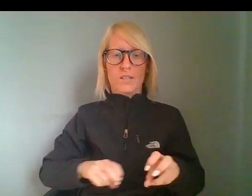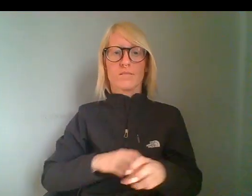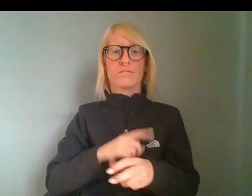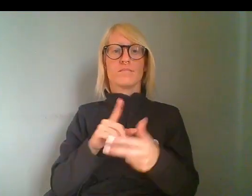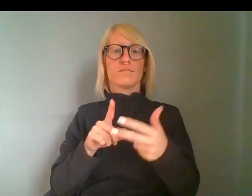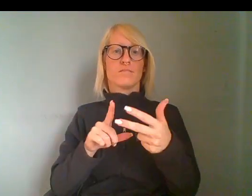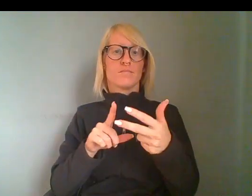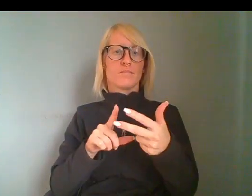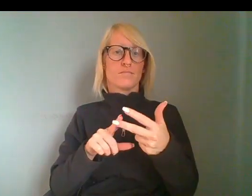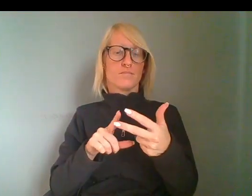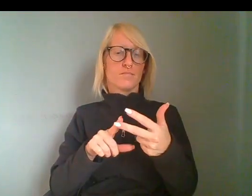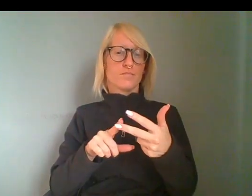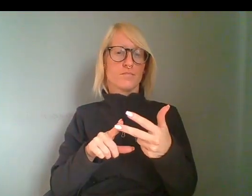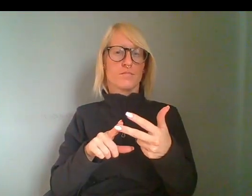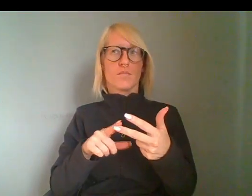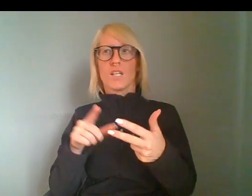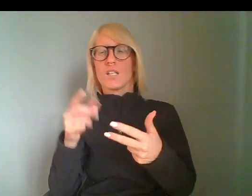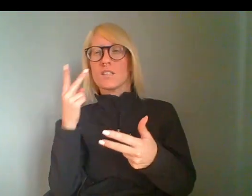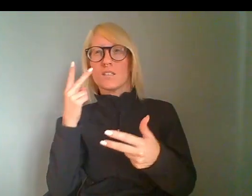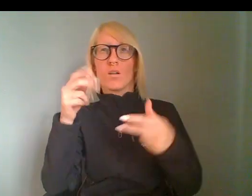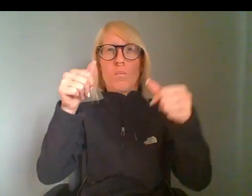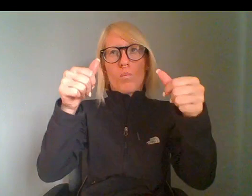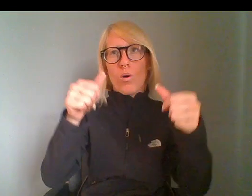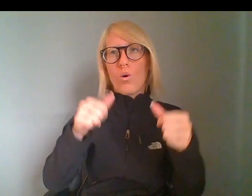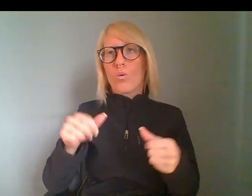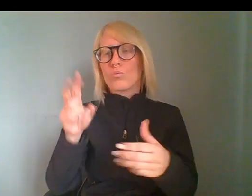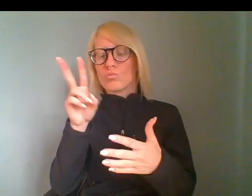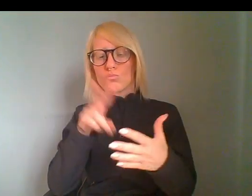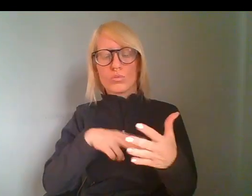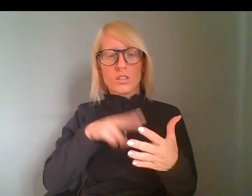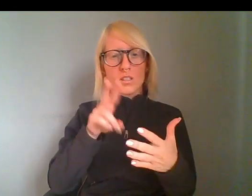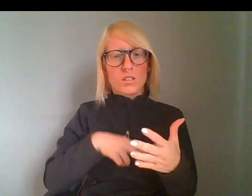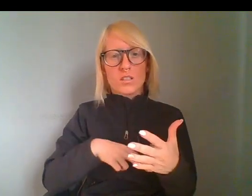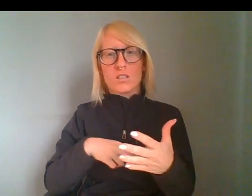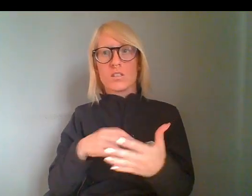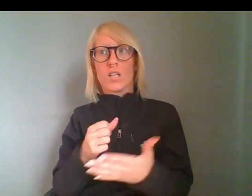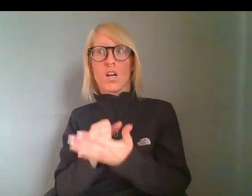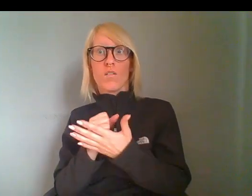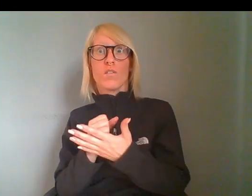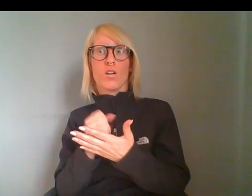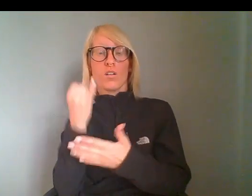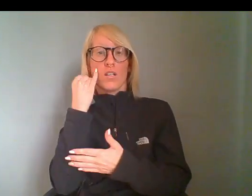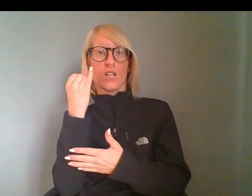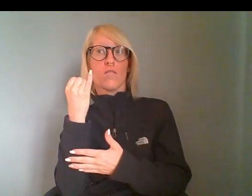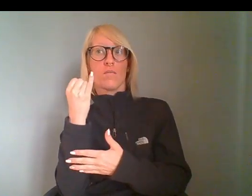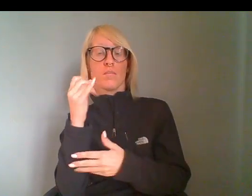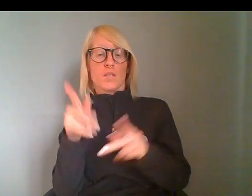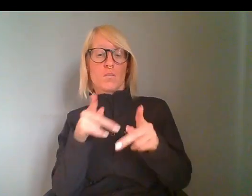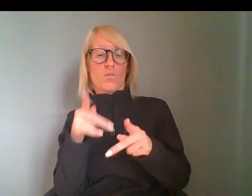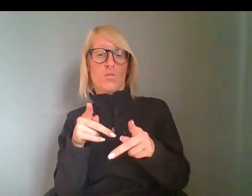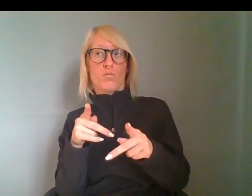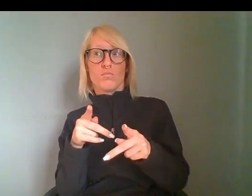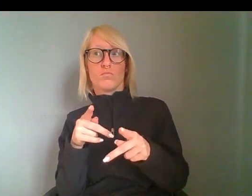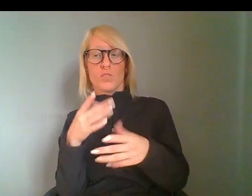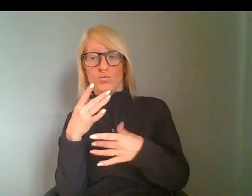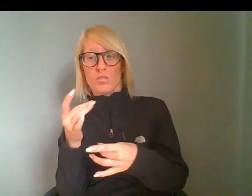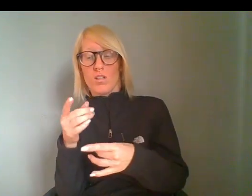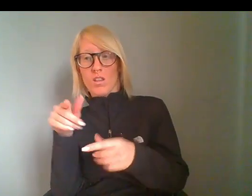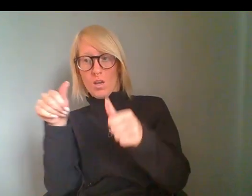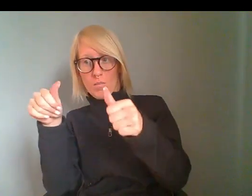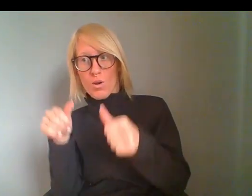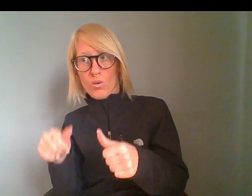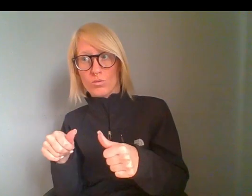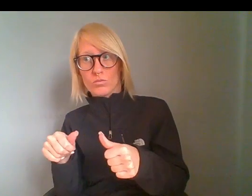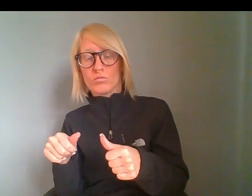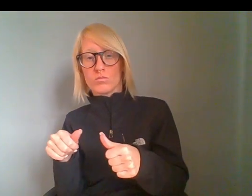blog. You can see which posts they're reading, which is helpful for us too. We know which posts people care about. And donations, it is great